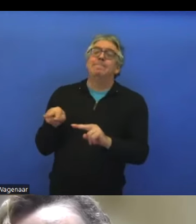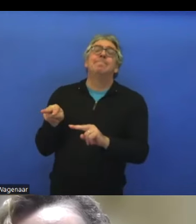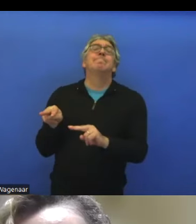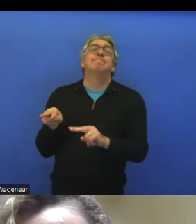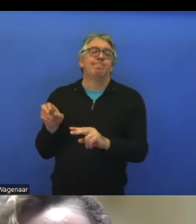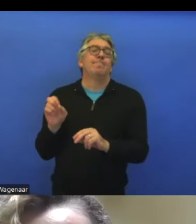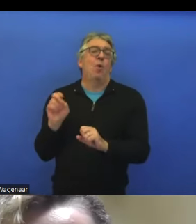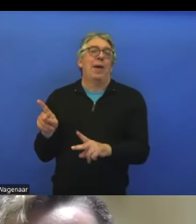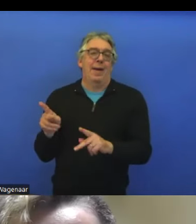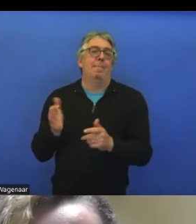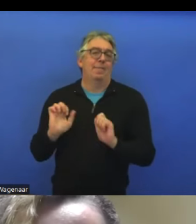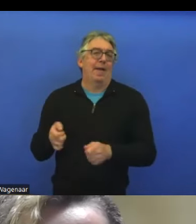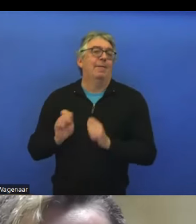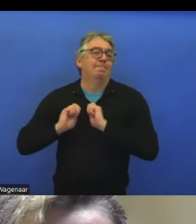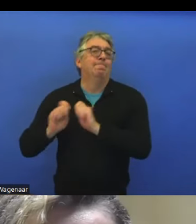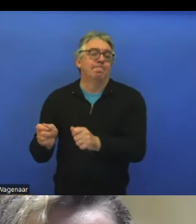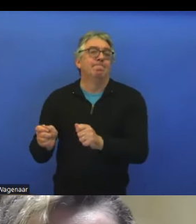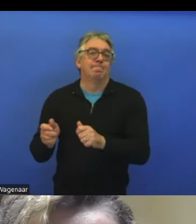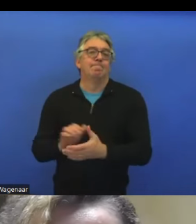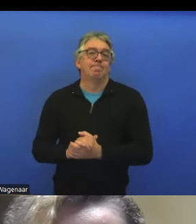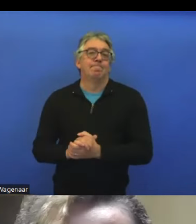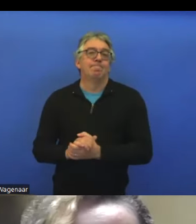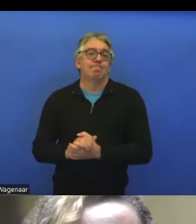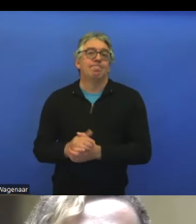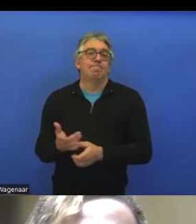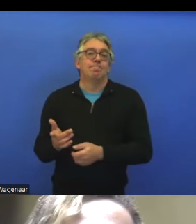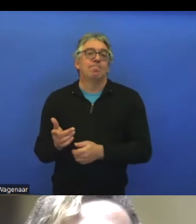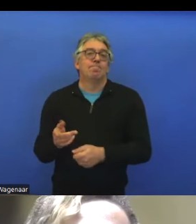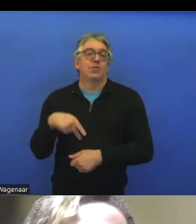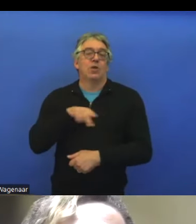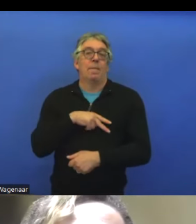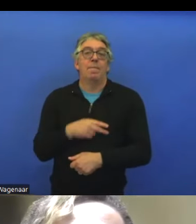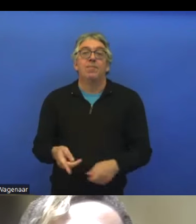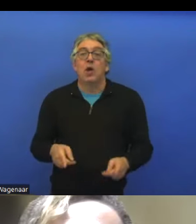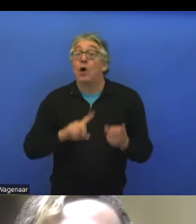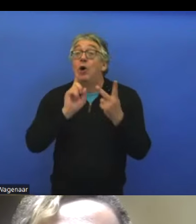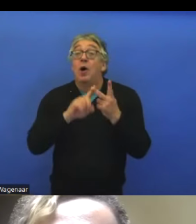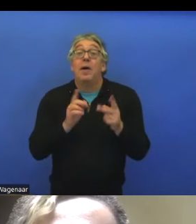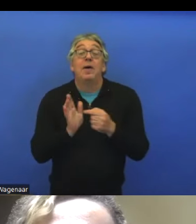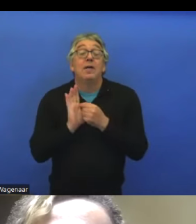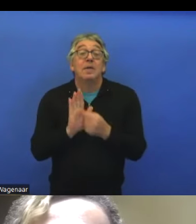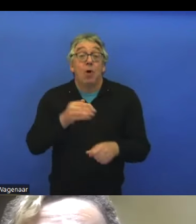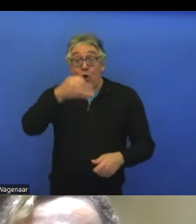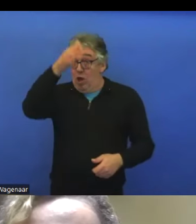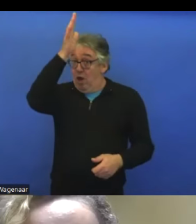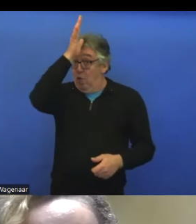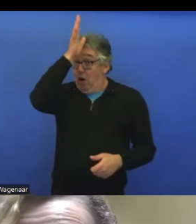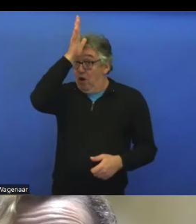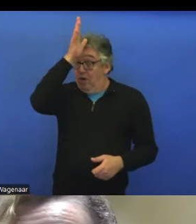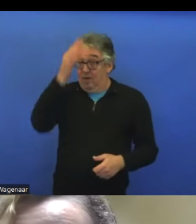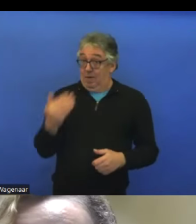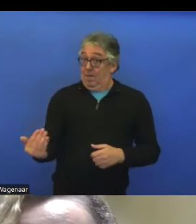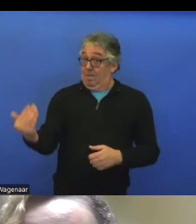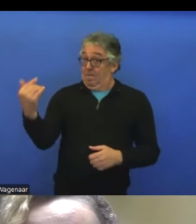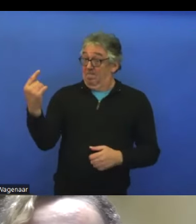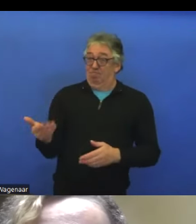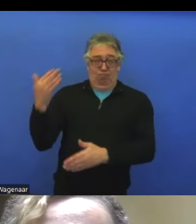is in Iraq. It was the case a couple of years ago. We had some reports on the situation in